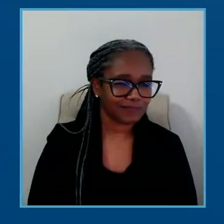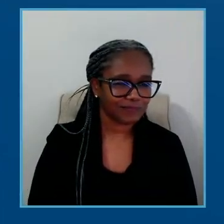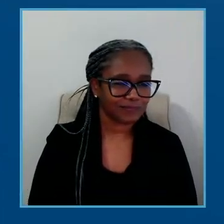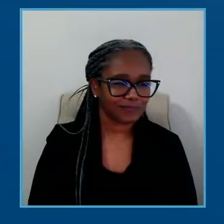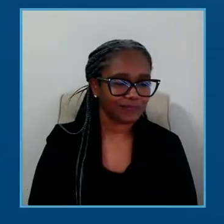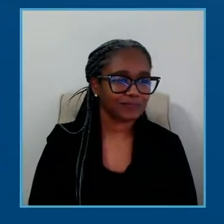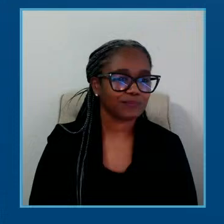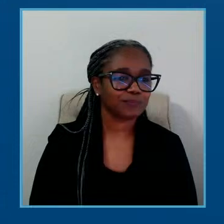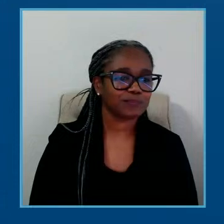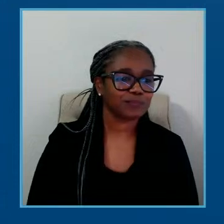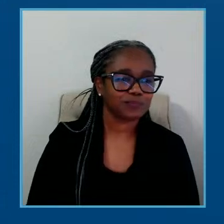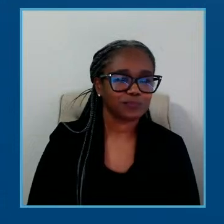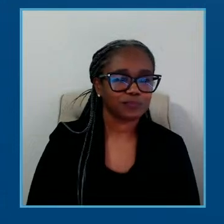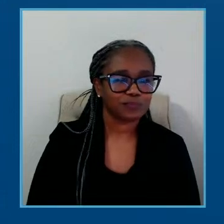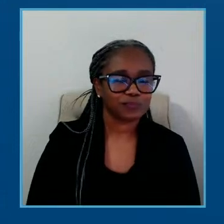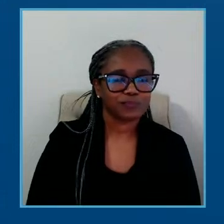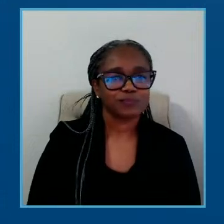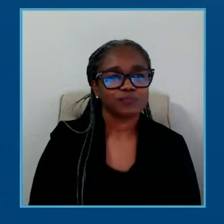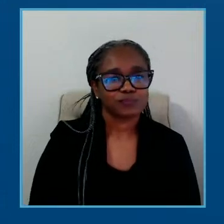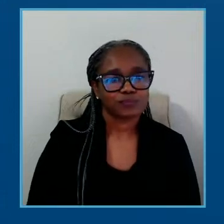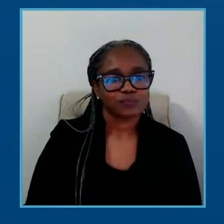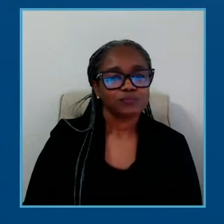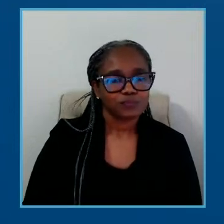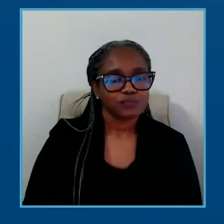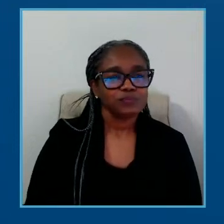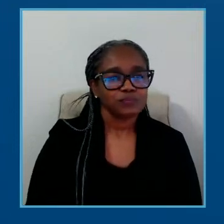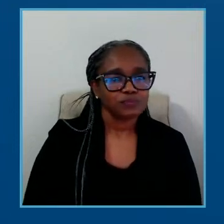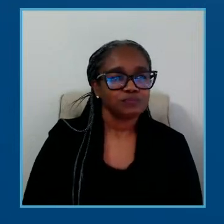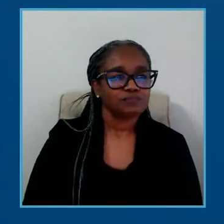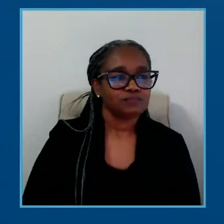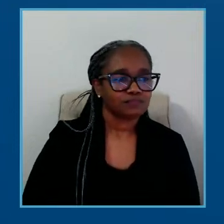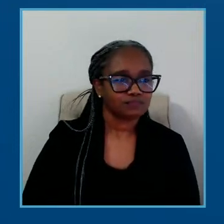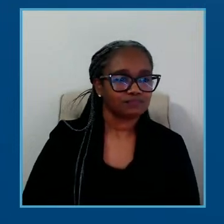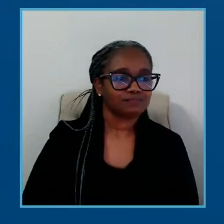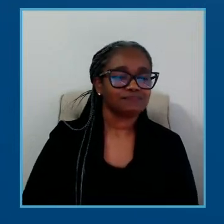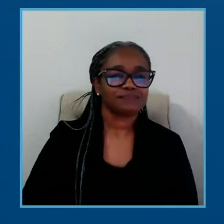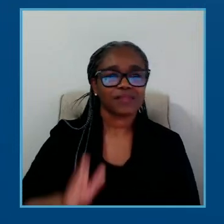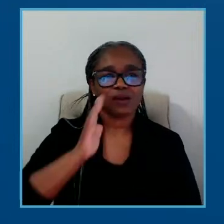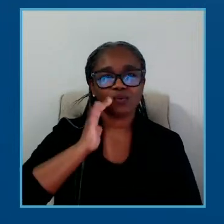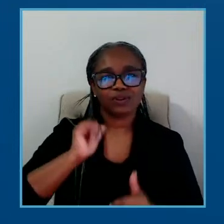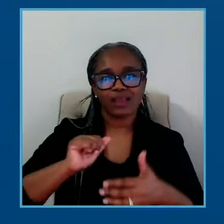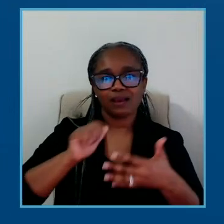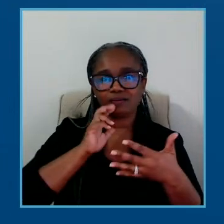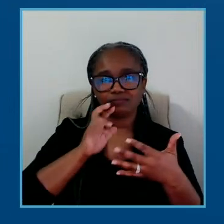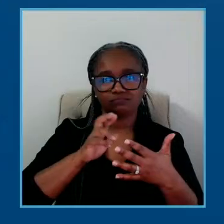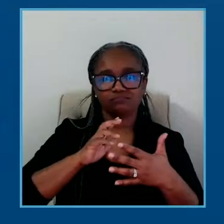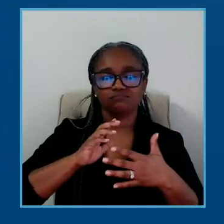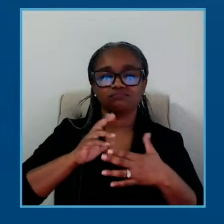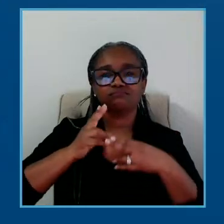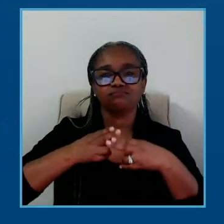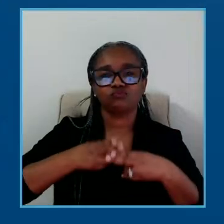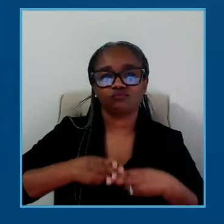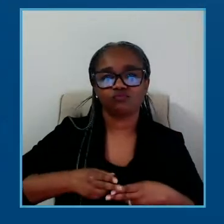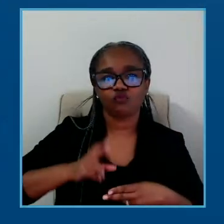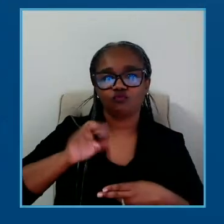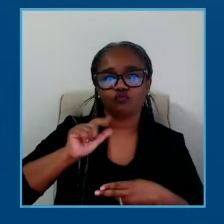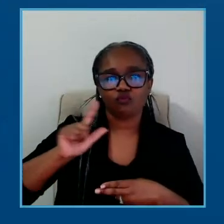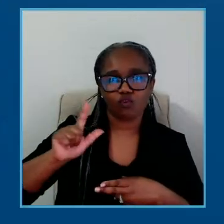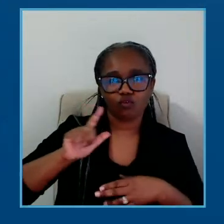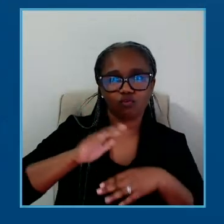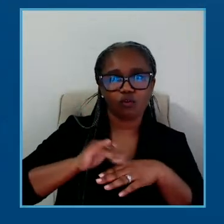Call the roll. When Helen calls your name, the production team will unmute your microphone and you may respond to the